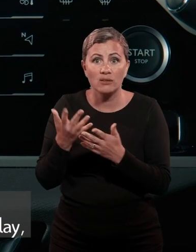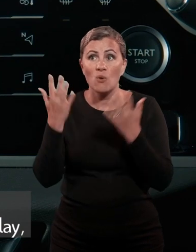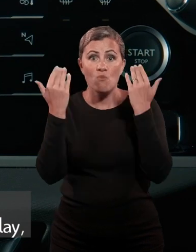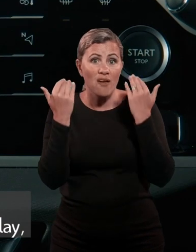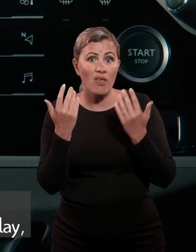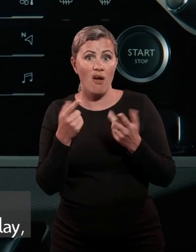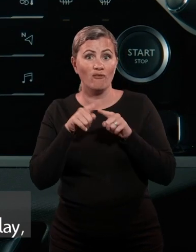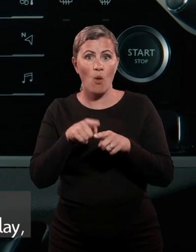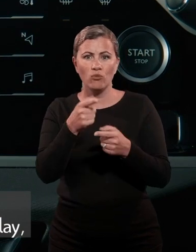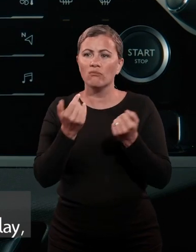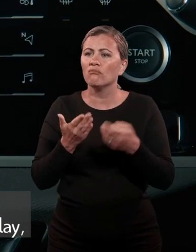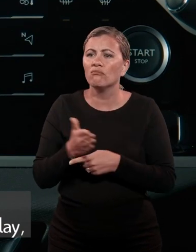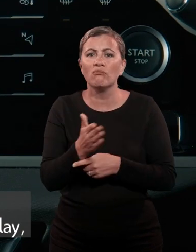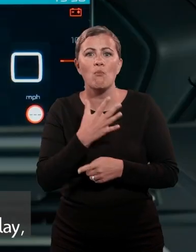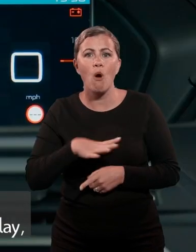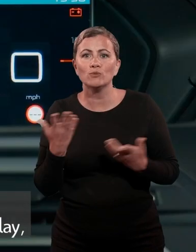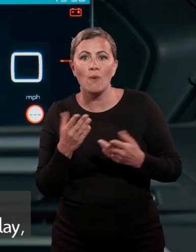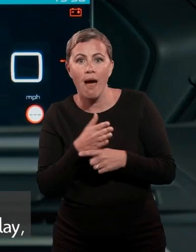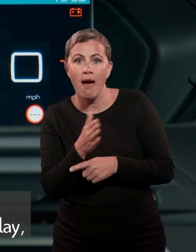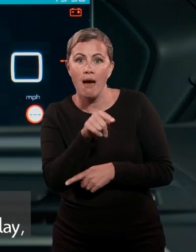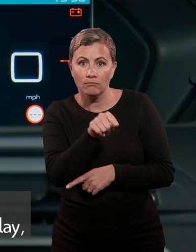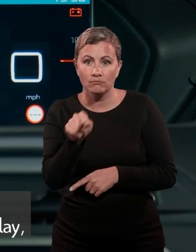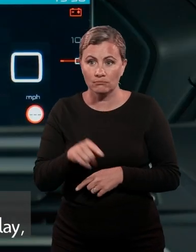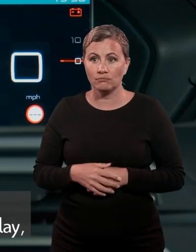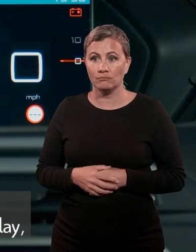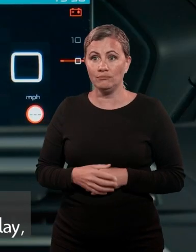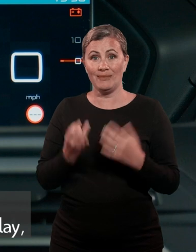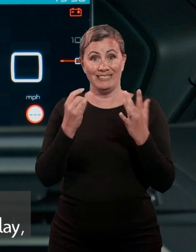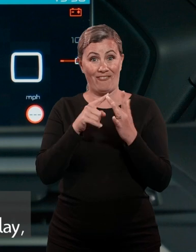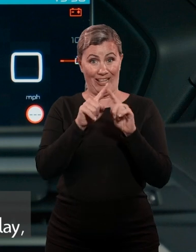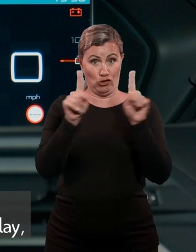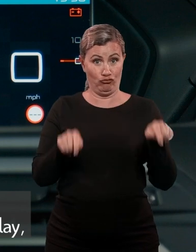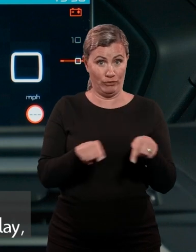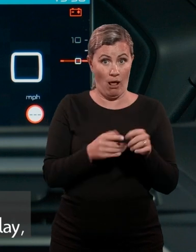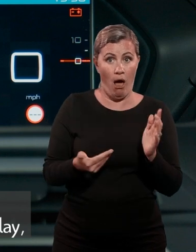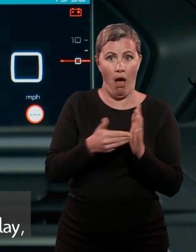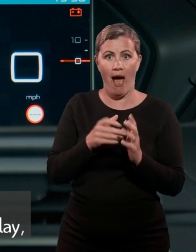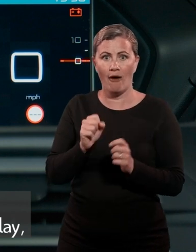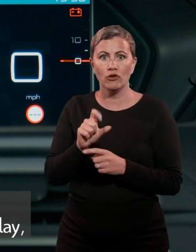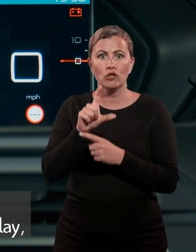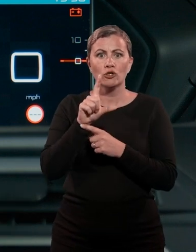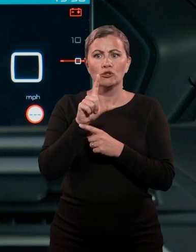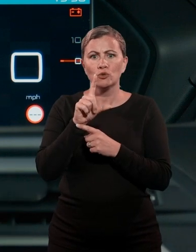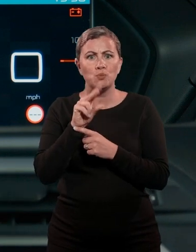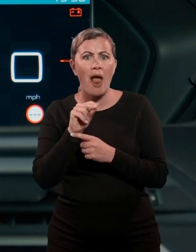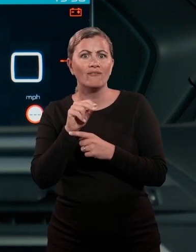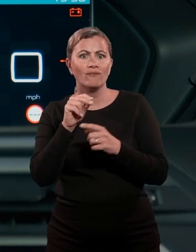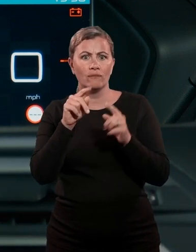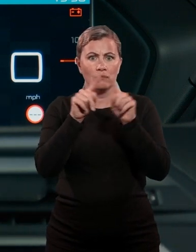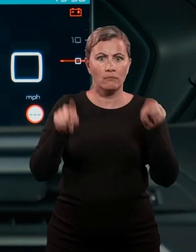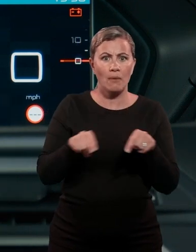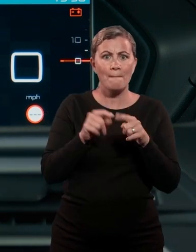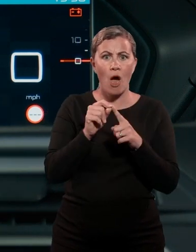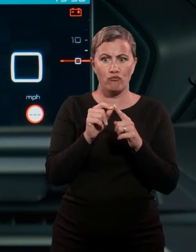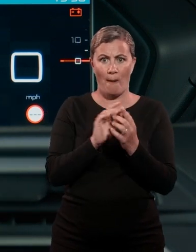As well as the 7-inch touchscreen, the driver also benefits from a vast 12-inch panoramic HD central display, which can be